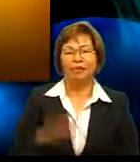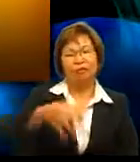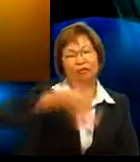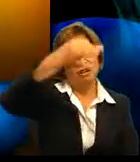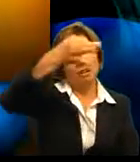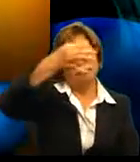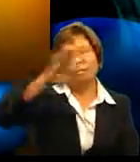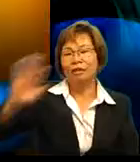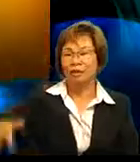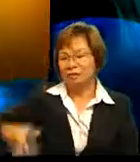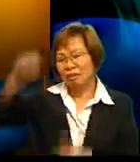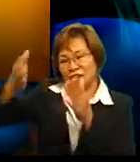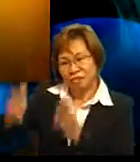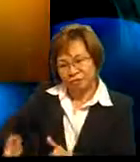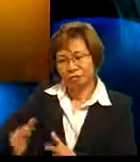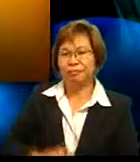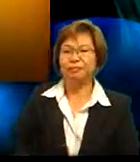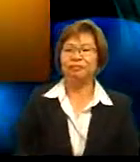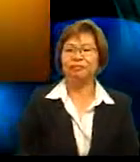France, they are called the French.